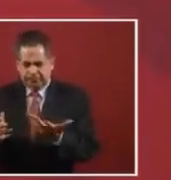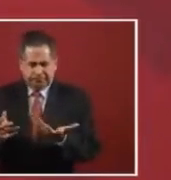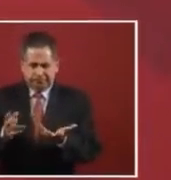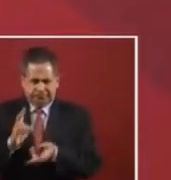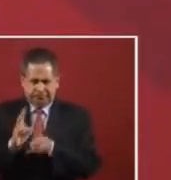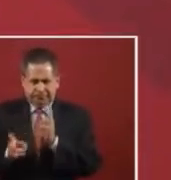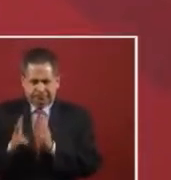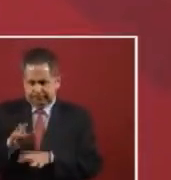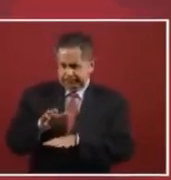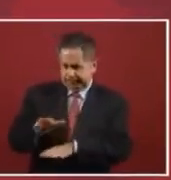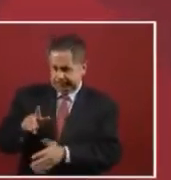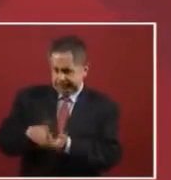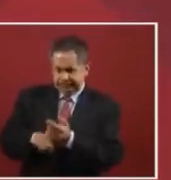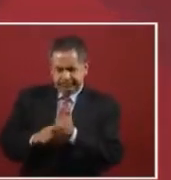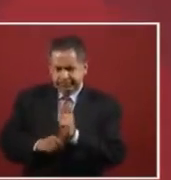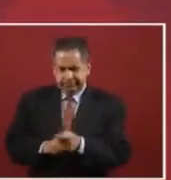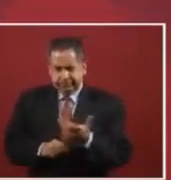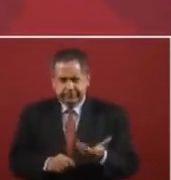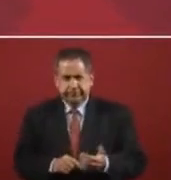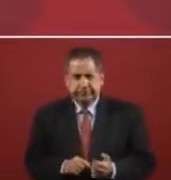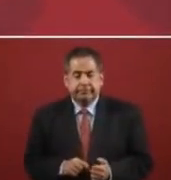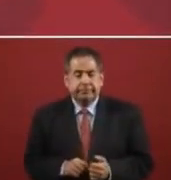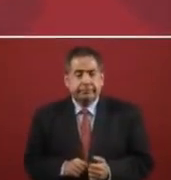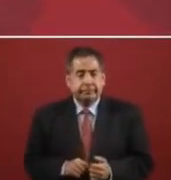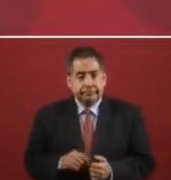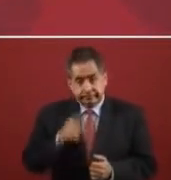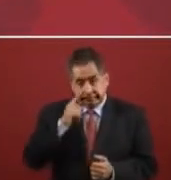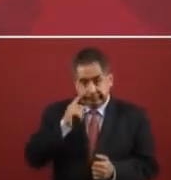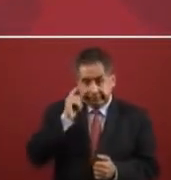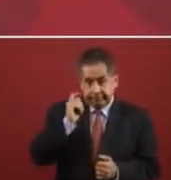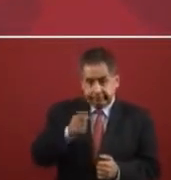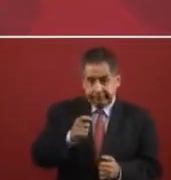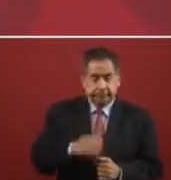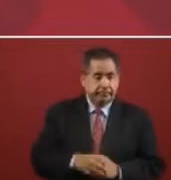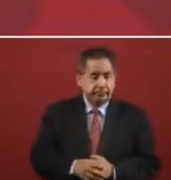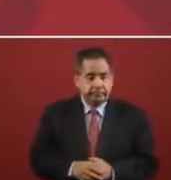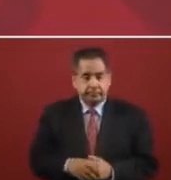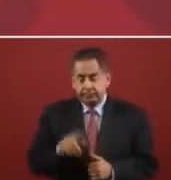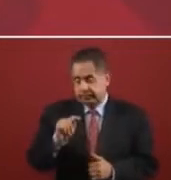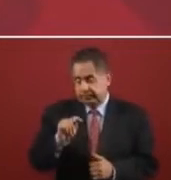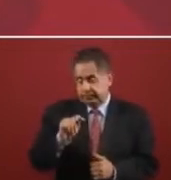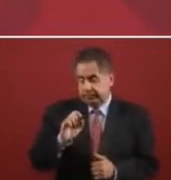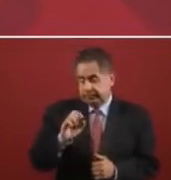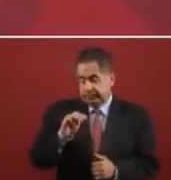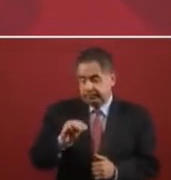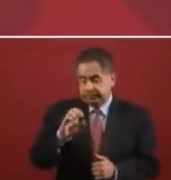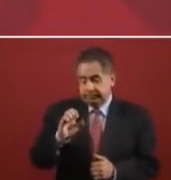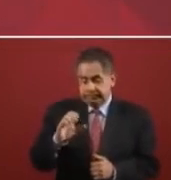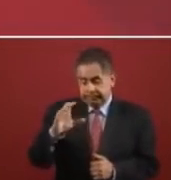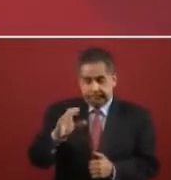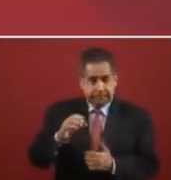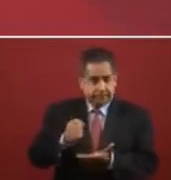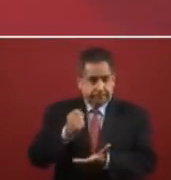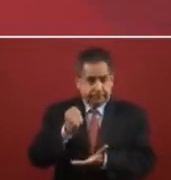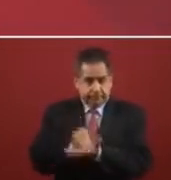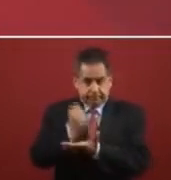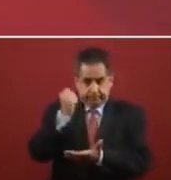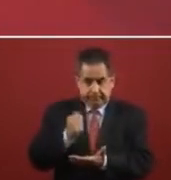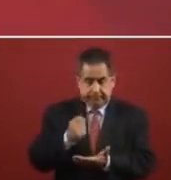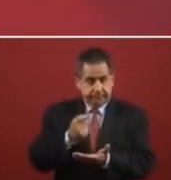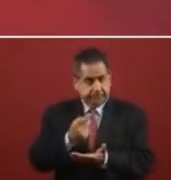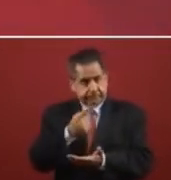mix one thing with another? Porque la firma because the signature tratado, la ratificación, for